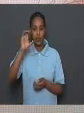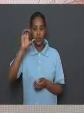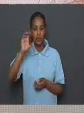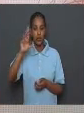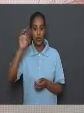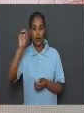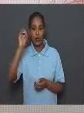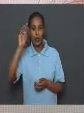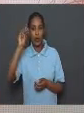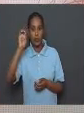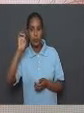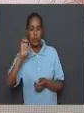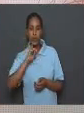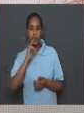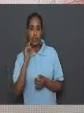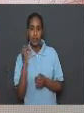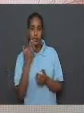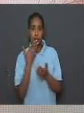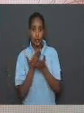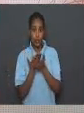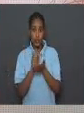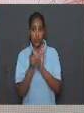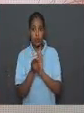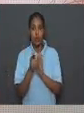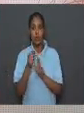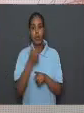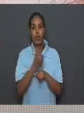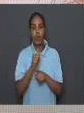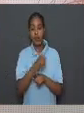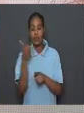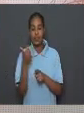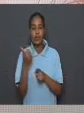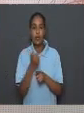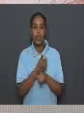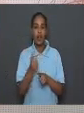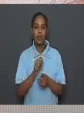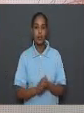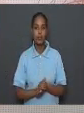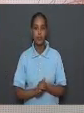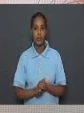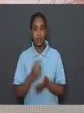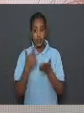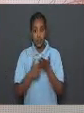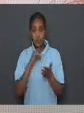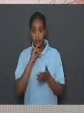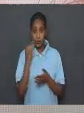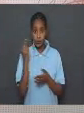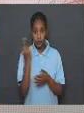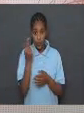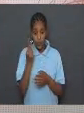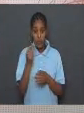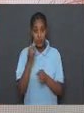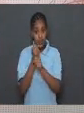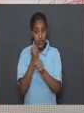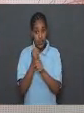Chrome is a good example of a metal that is used to plate other metals. This is